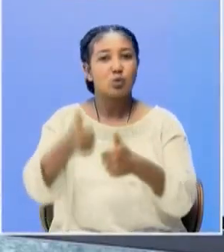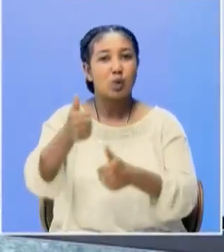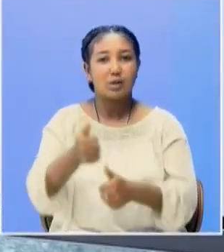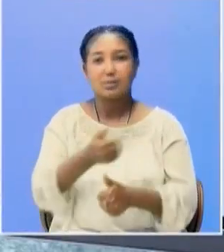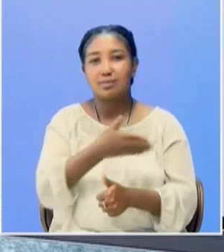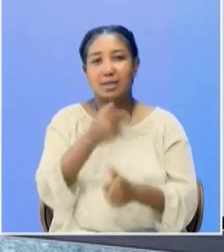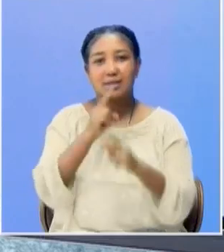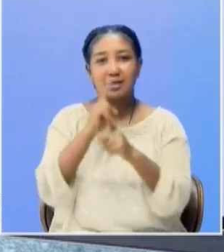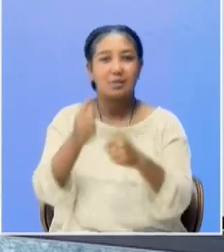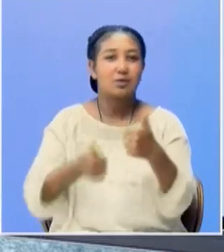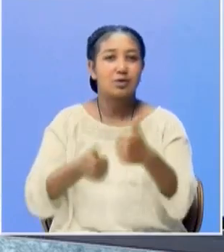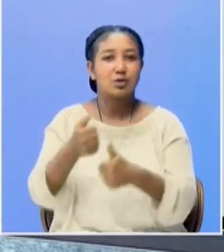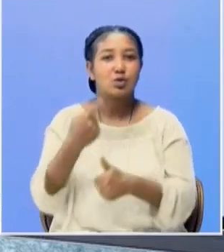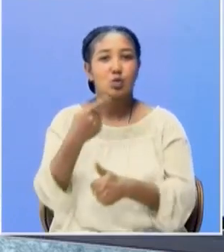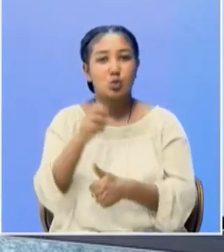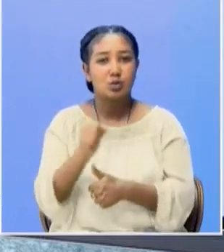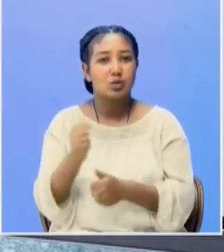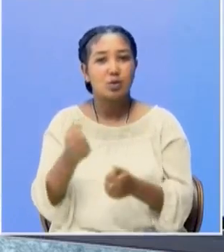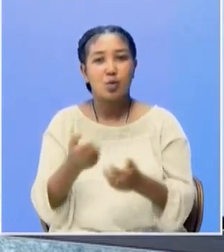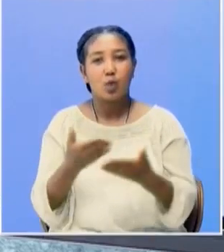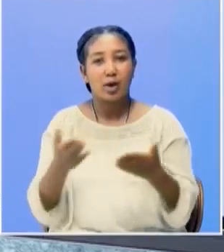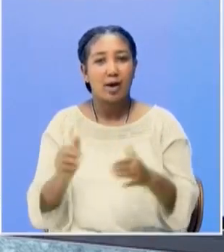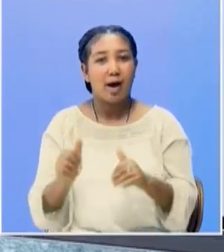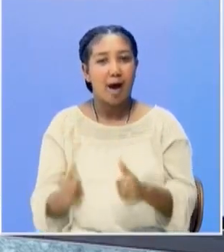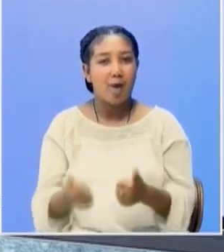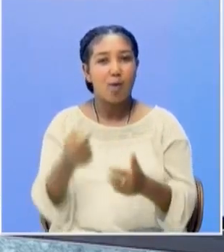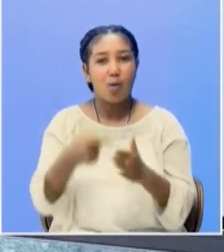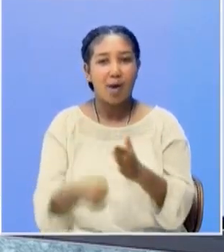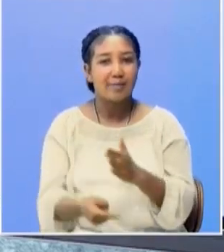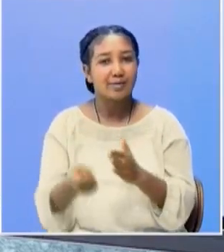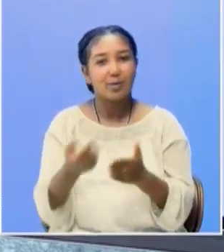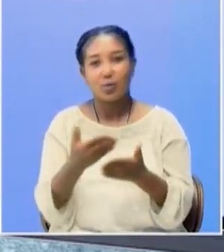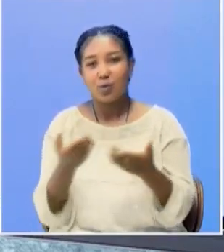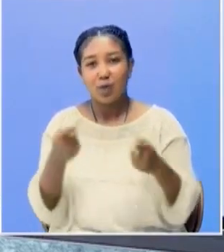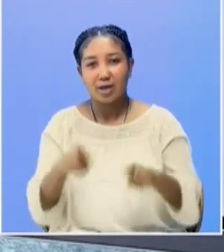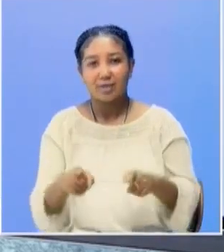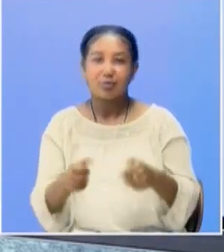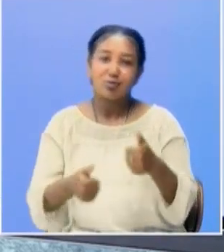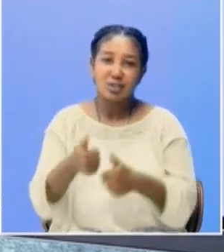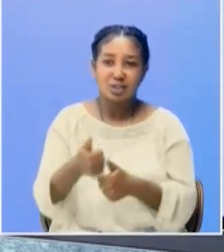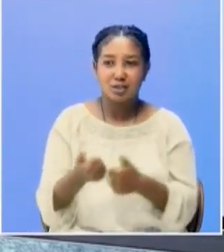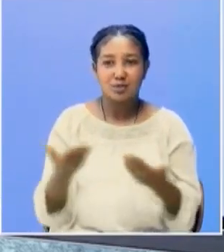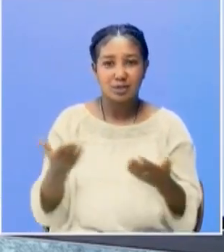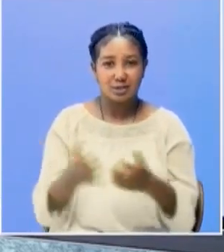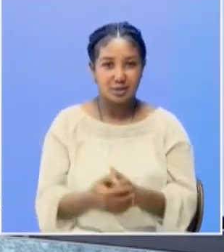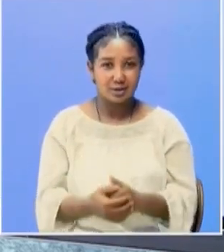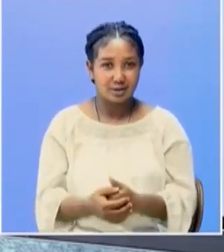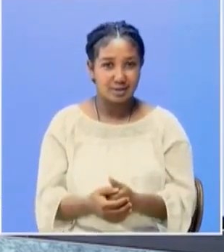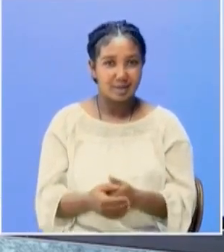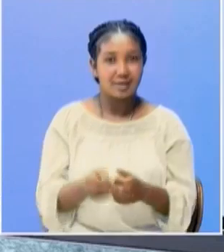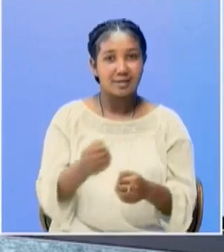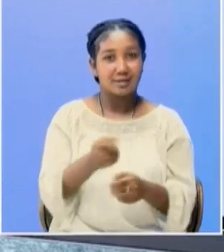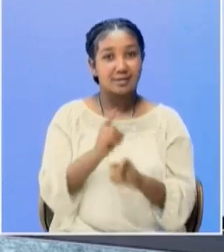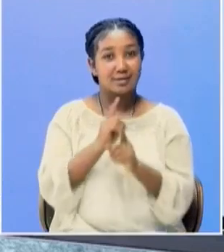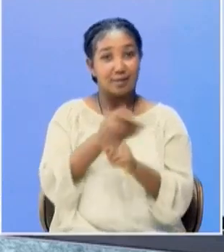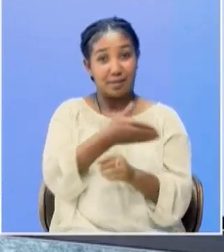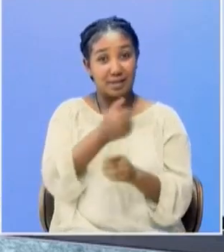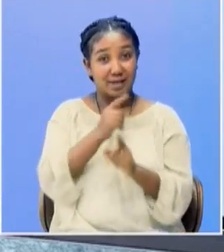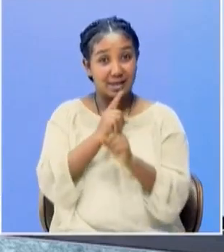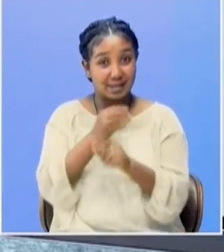one? Whose, where, how, what, when, and which, when. The best answer